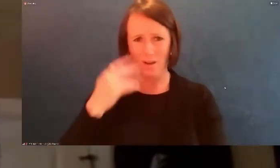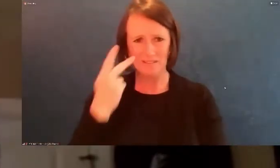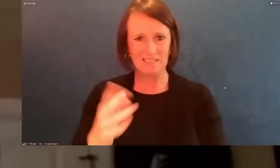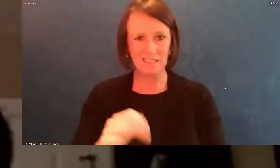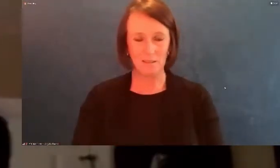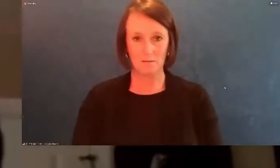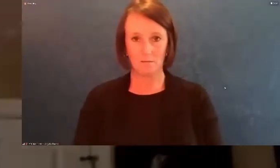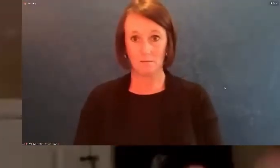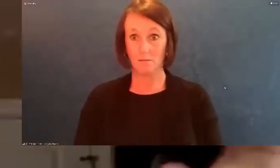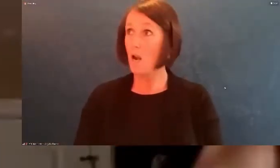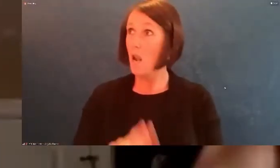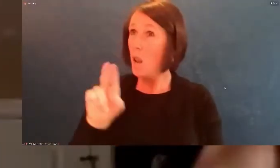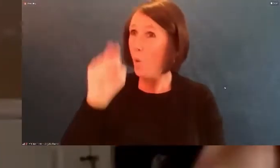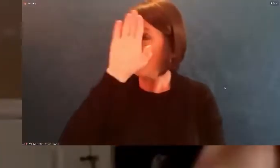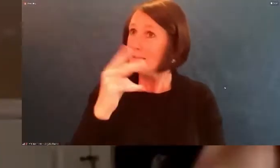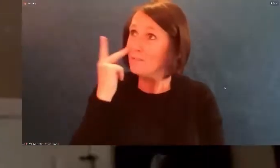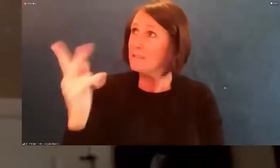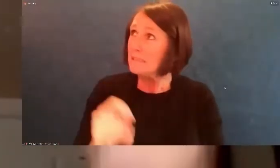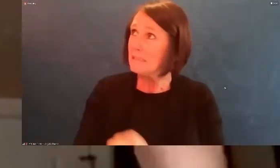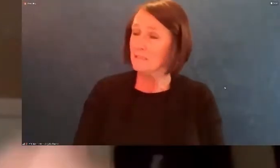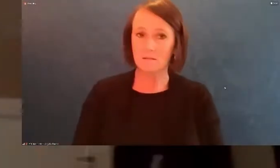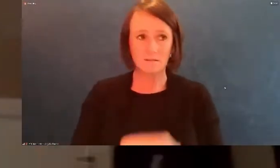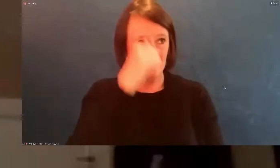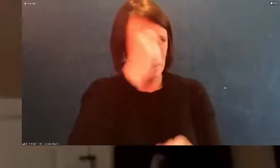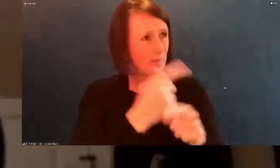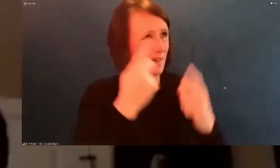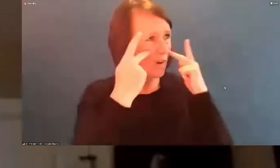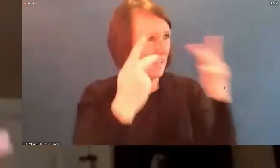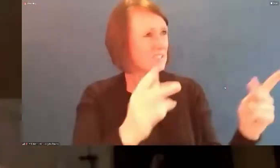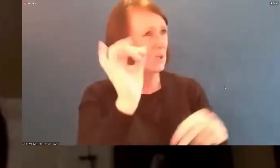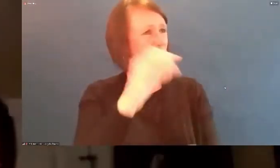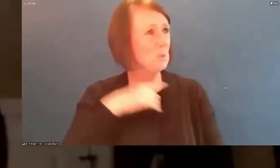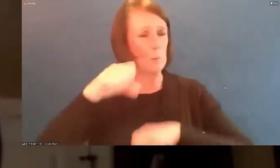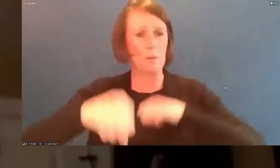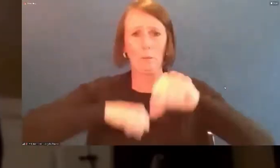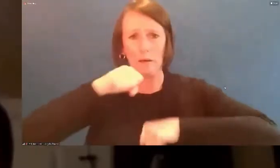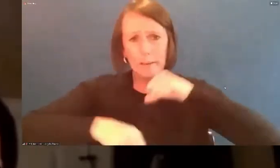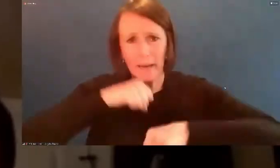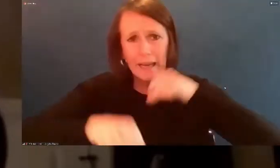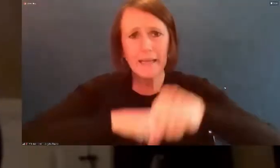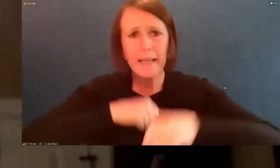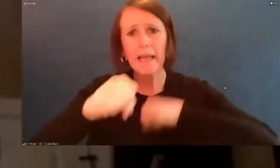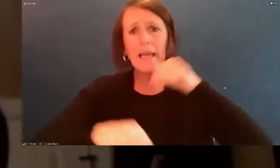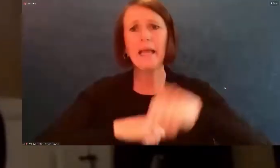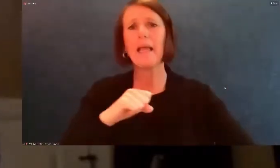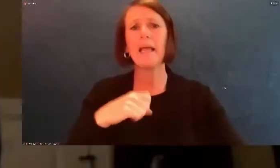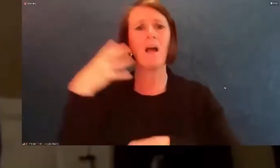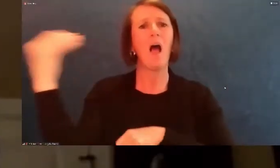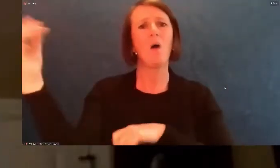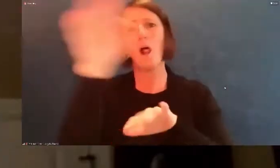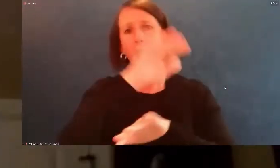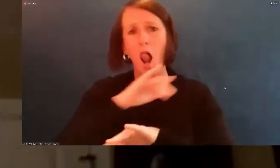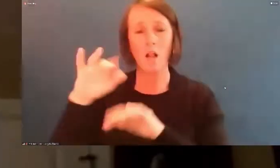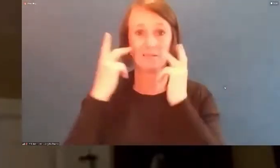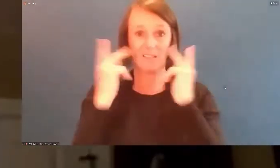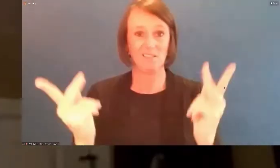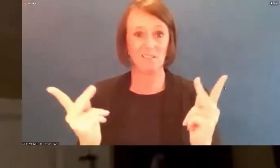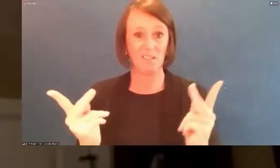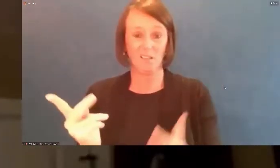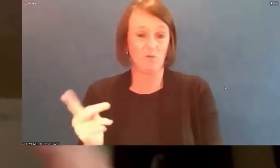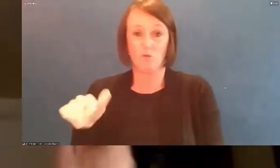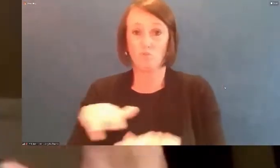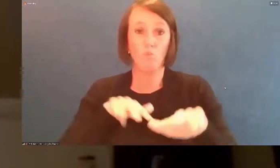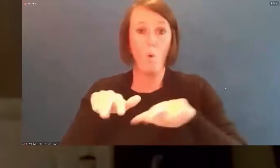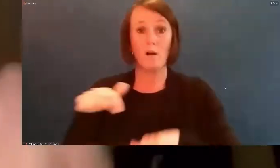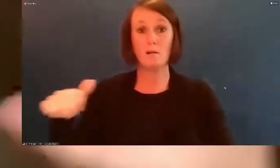yet? I said, no. And my brother goes, yeah, I saw it too. We were biking to PWK and JBT. We seen it. It's just walking around.